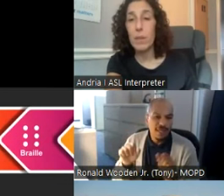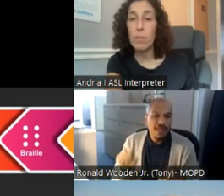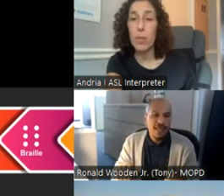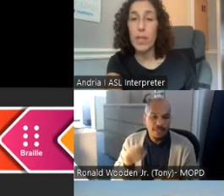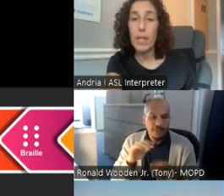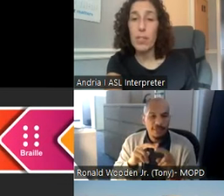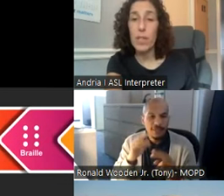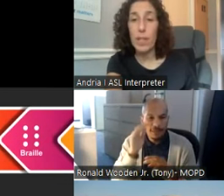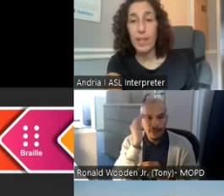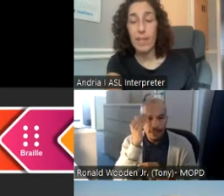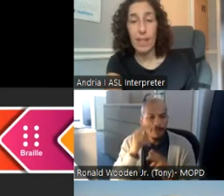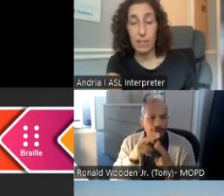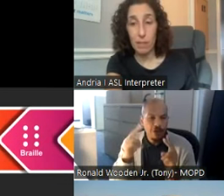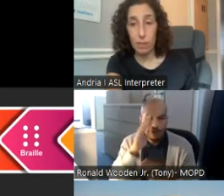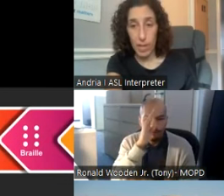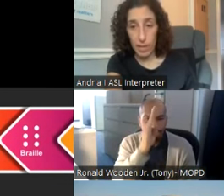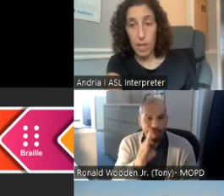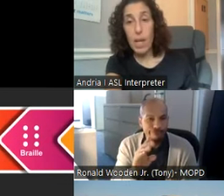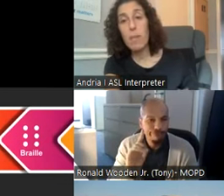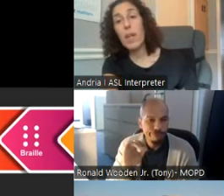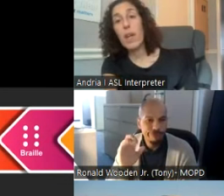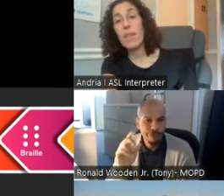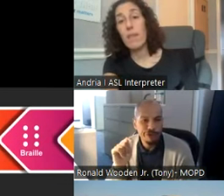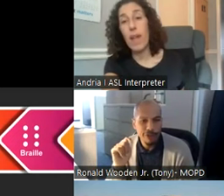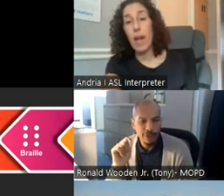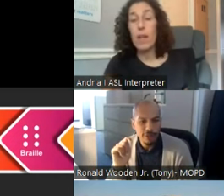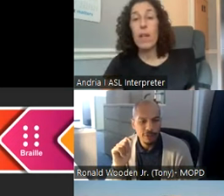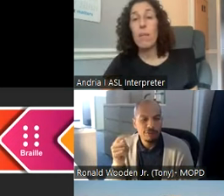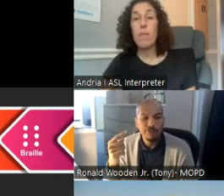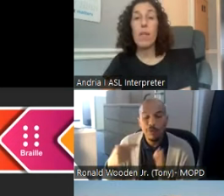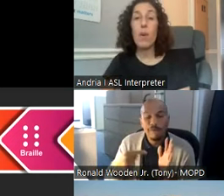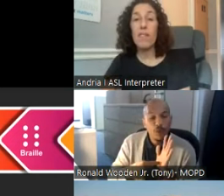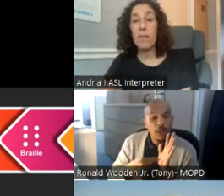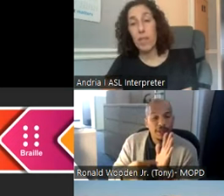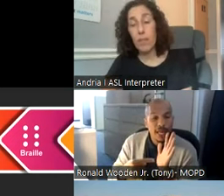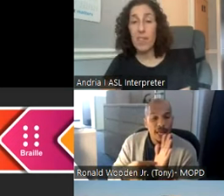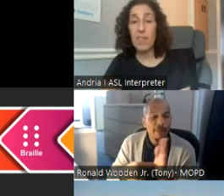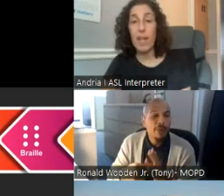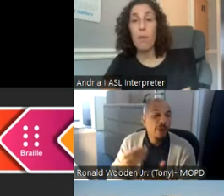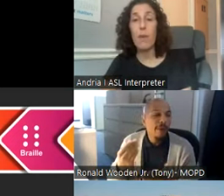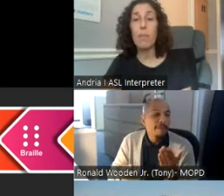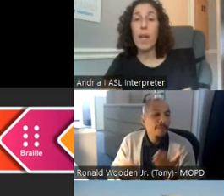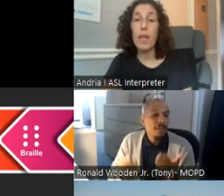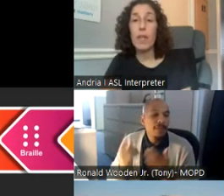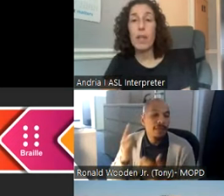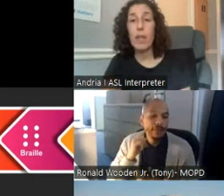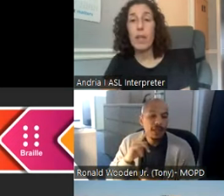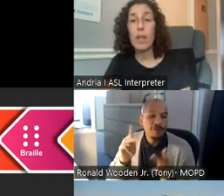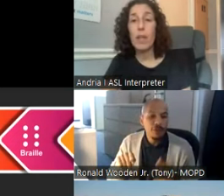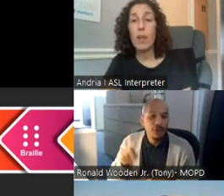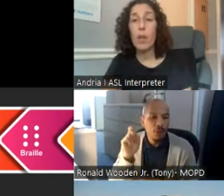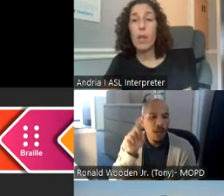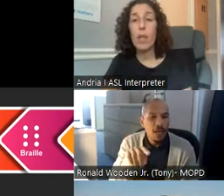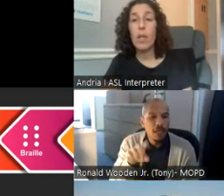to communication and incidental learning. And because of that, there are some differences in how we might